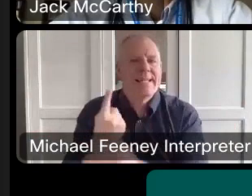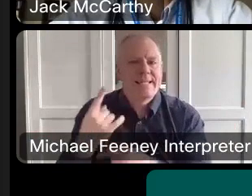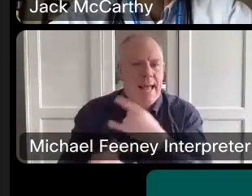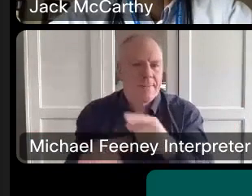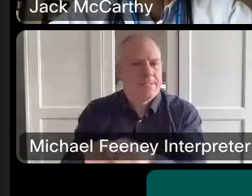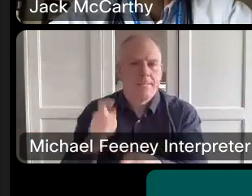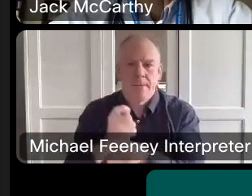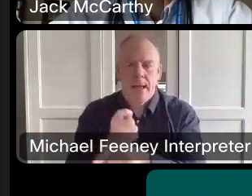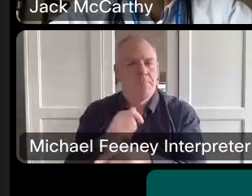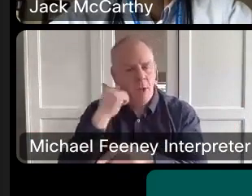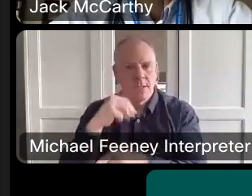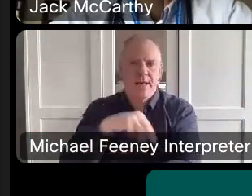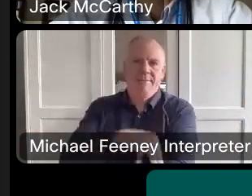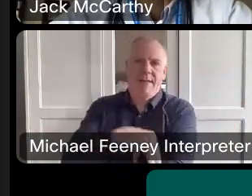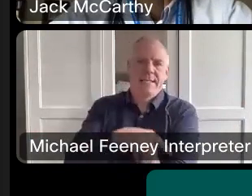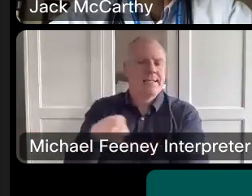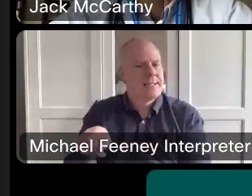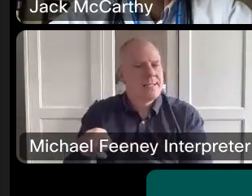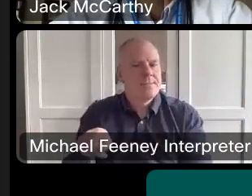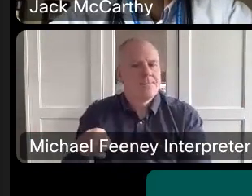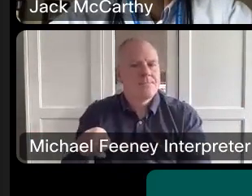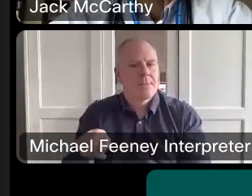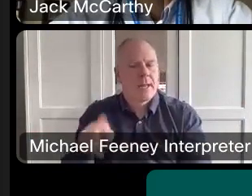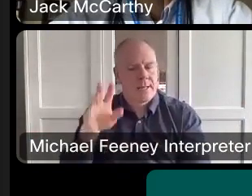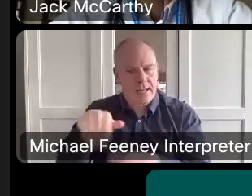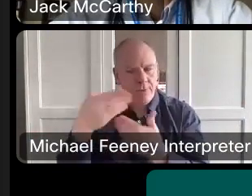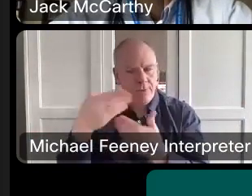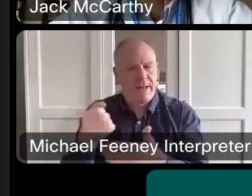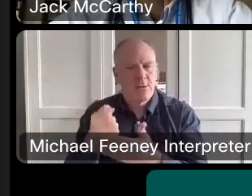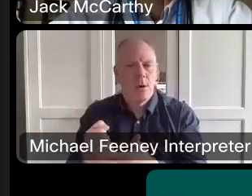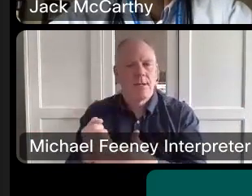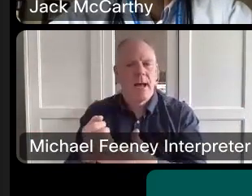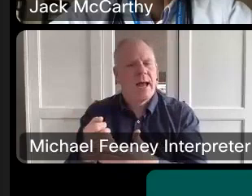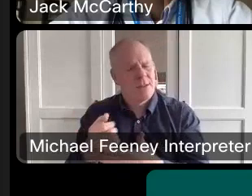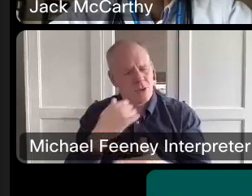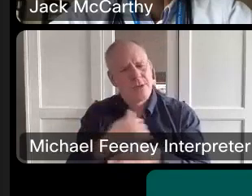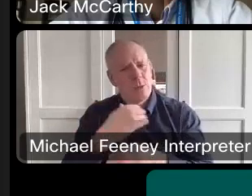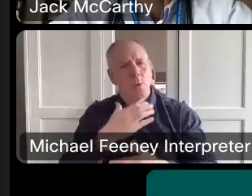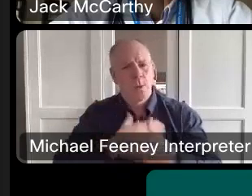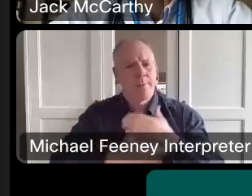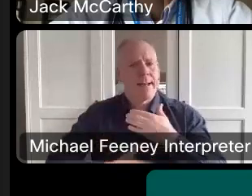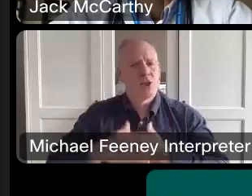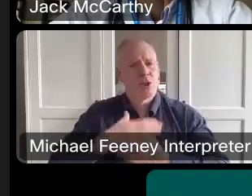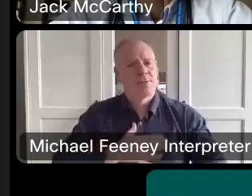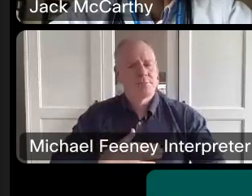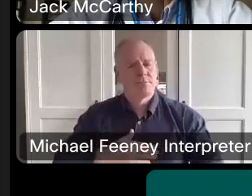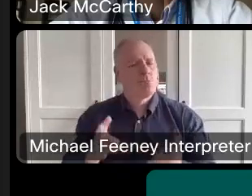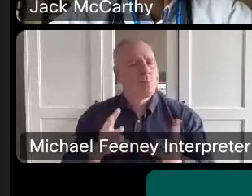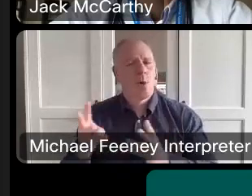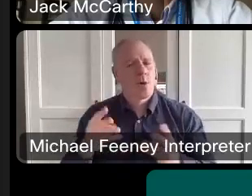along with that, to make sure that we can deliver on the Act and maintain the compassionate approach to